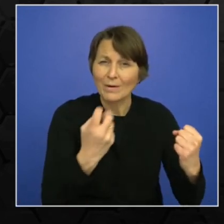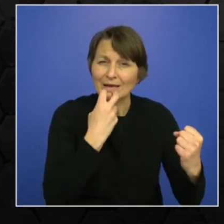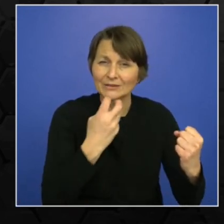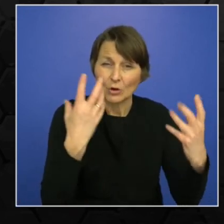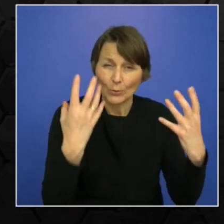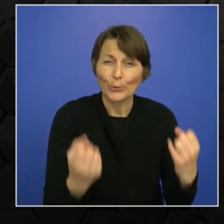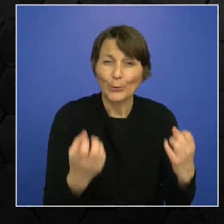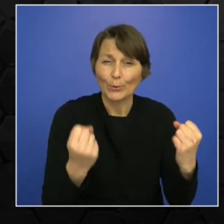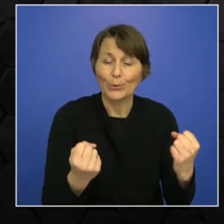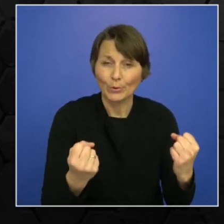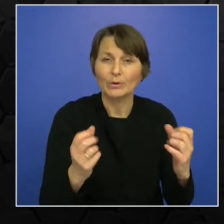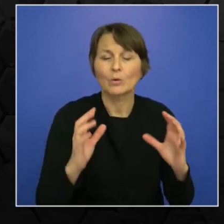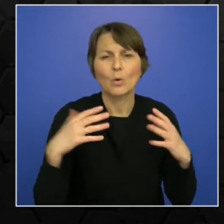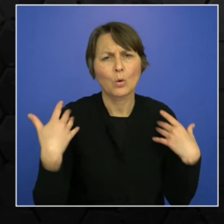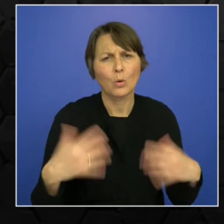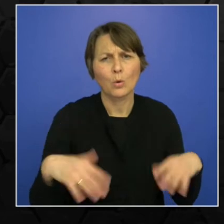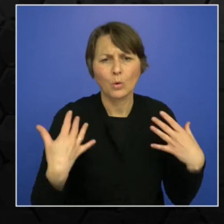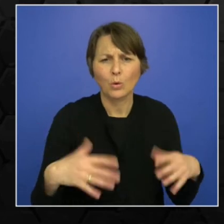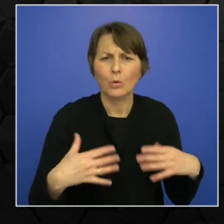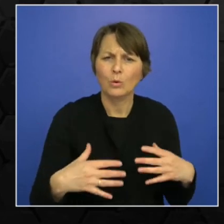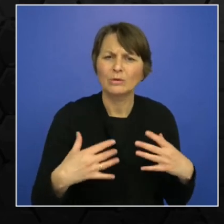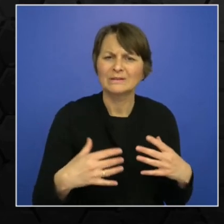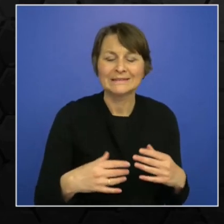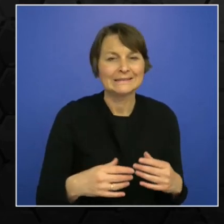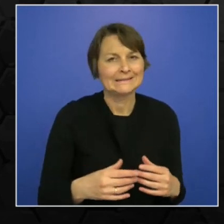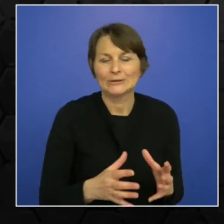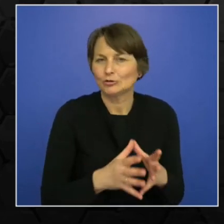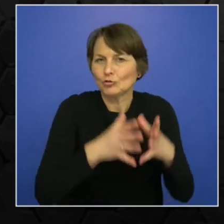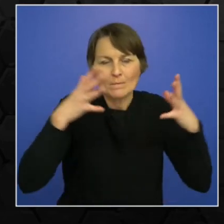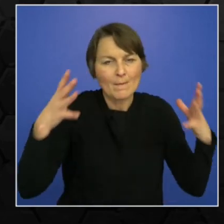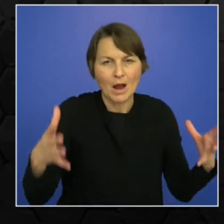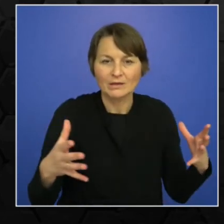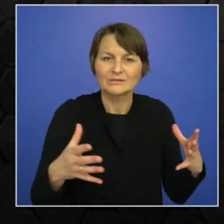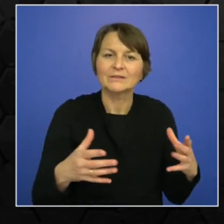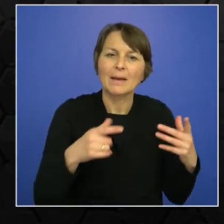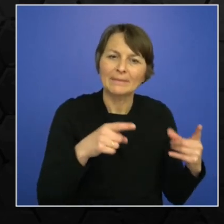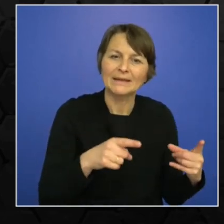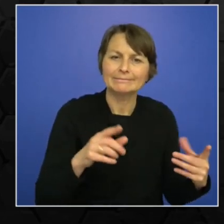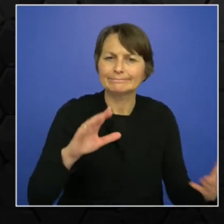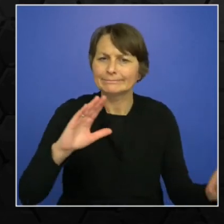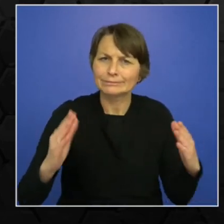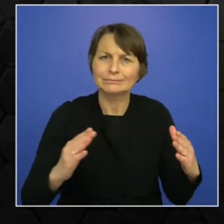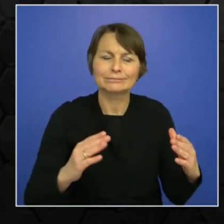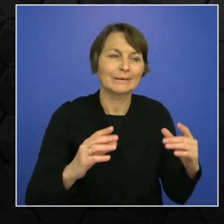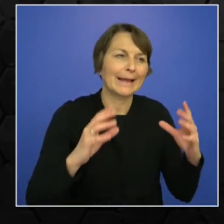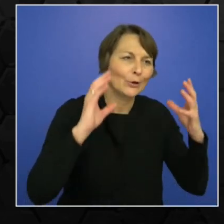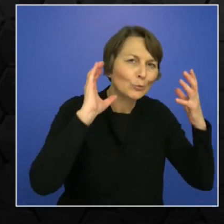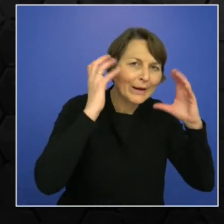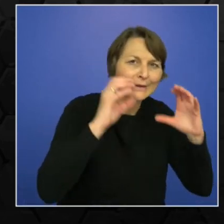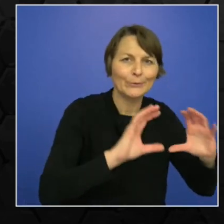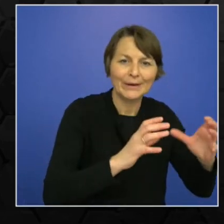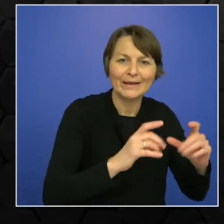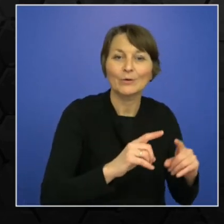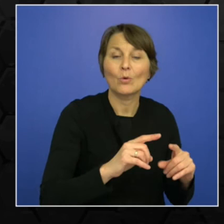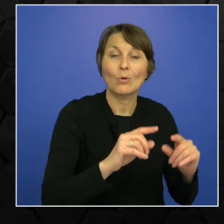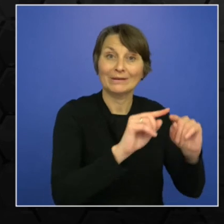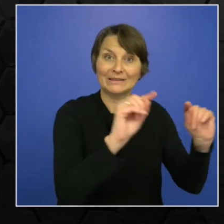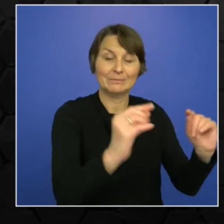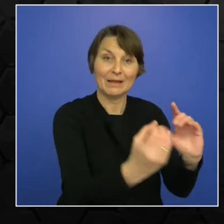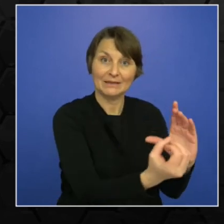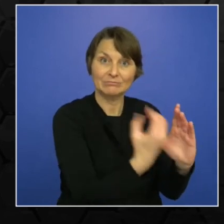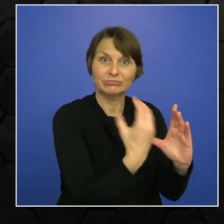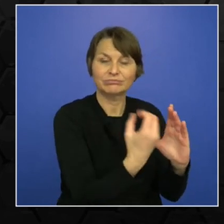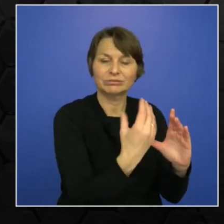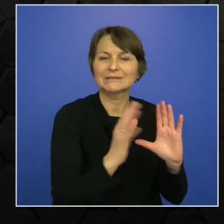just very negligible. So you can say that in order to collect data, we have sensors. They are like the open nodes to the